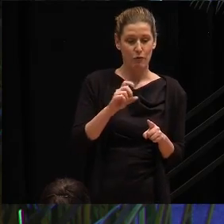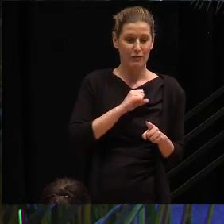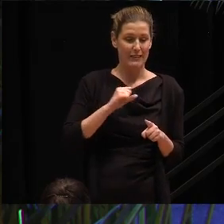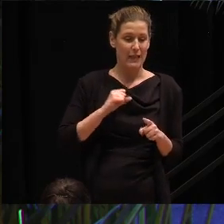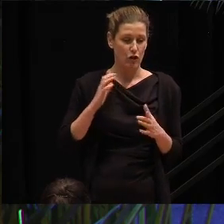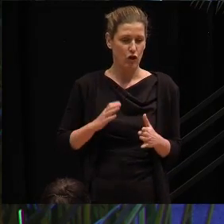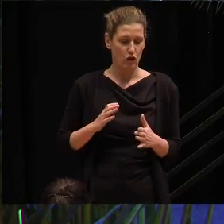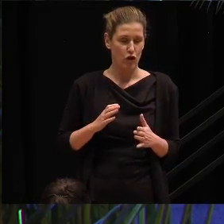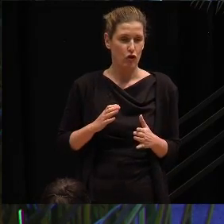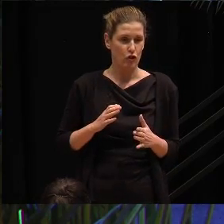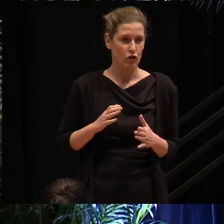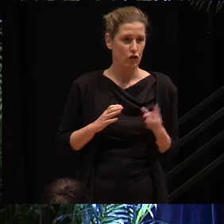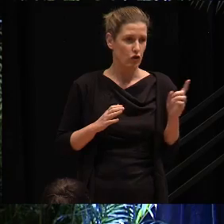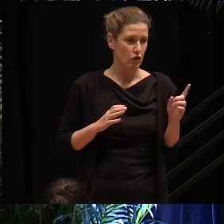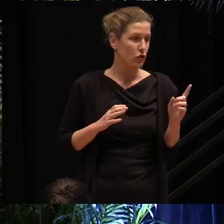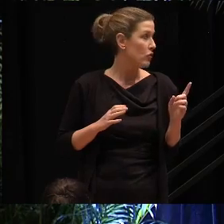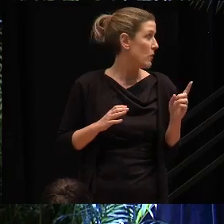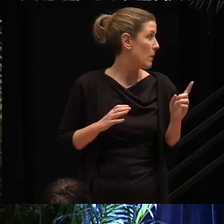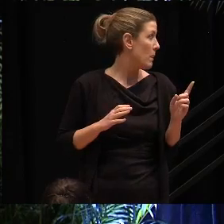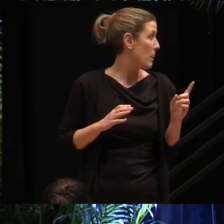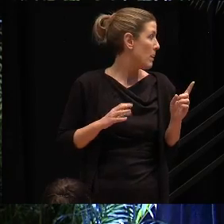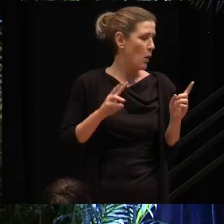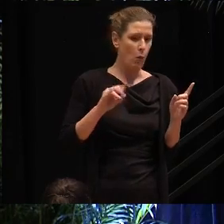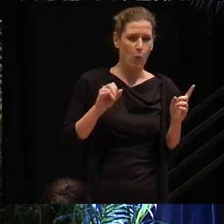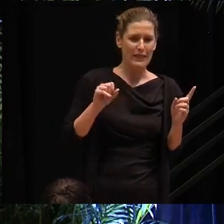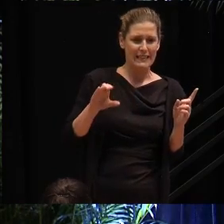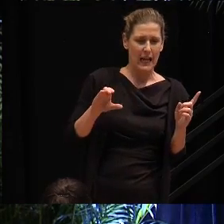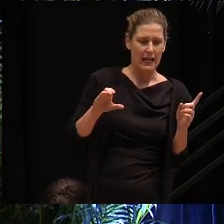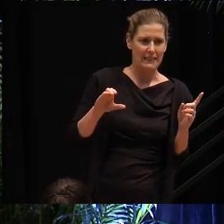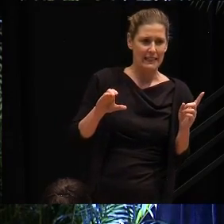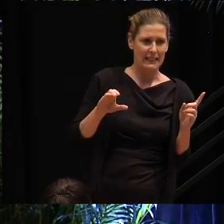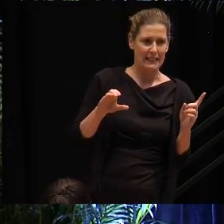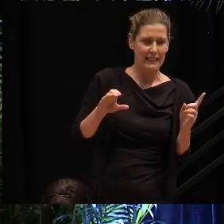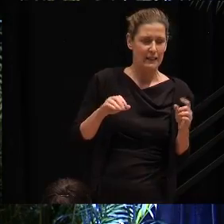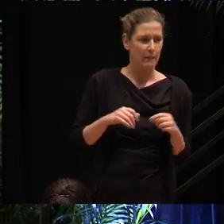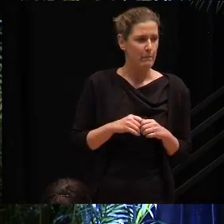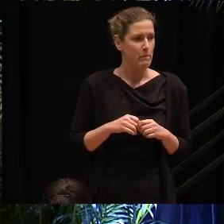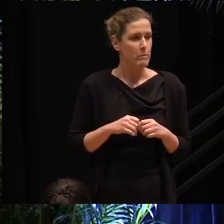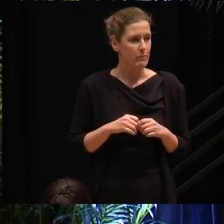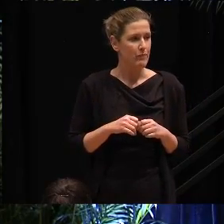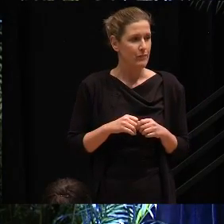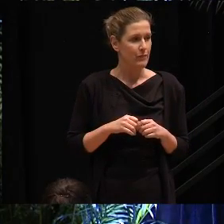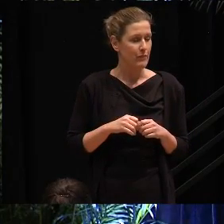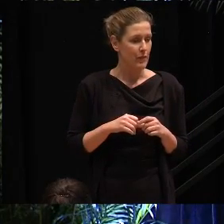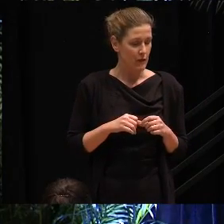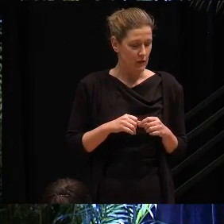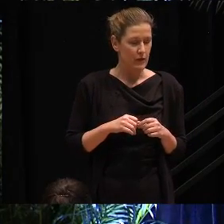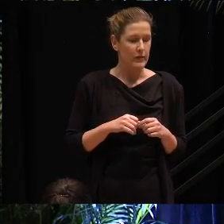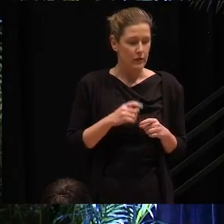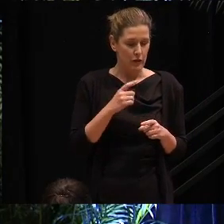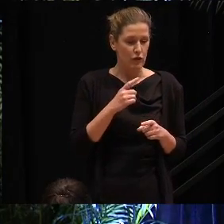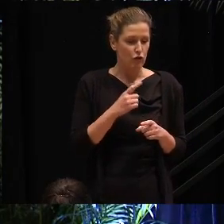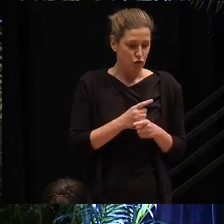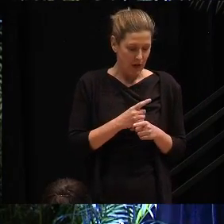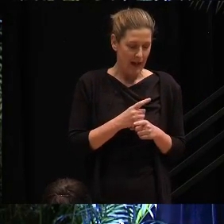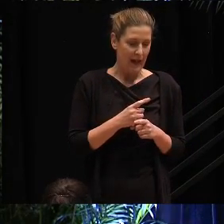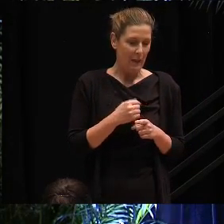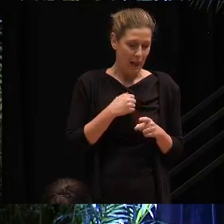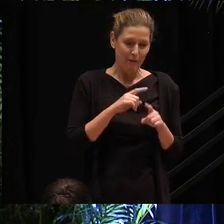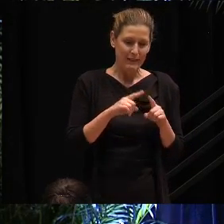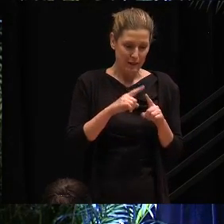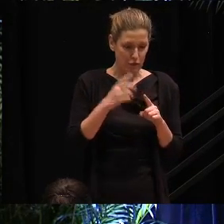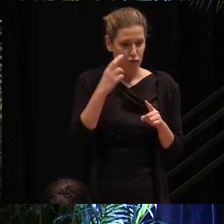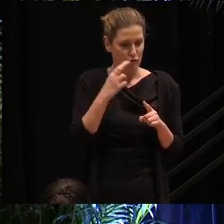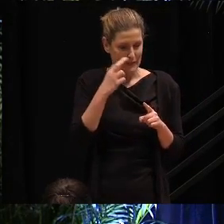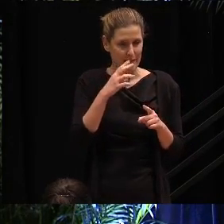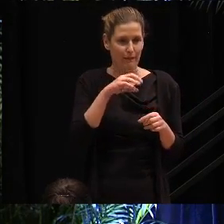Wisconsin. So I would argue about the candidate we fielded, but yeah. and so I think and candidate. So there's there certainly are factors that